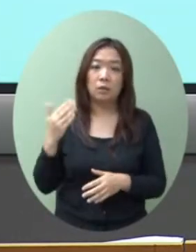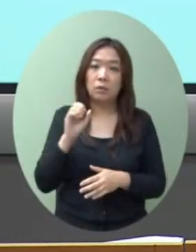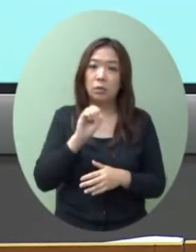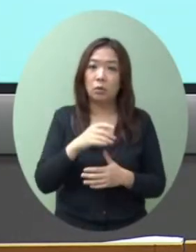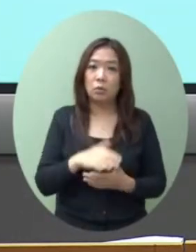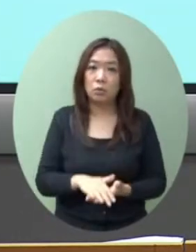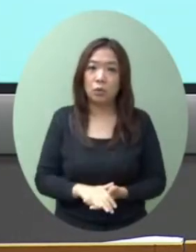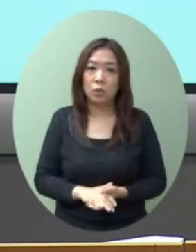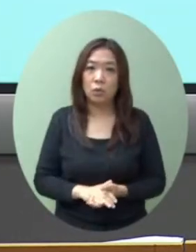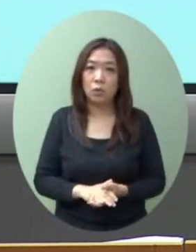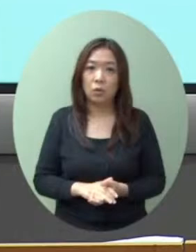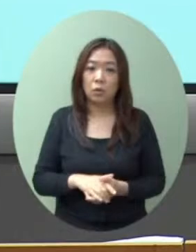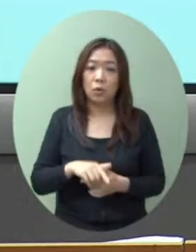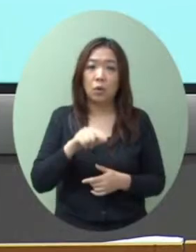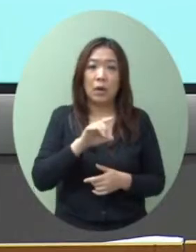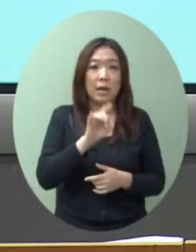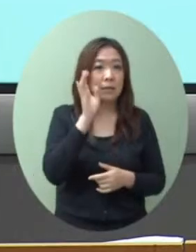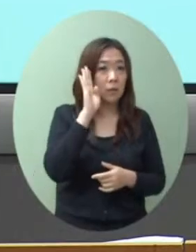can